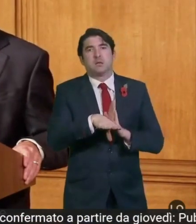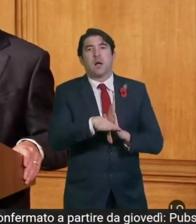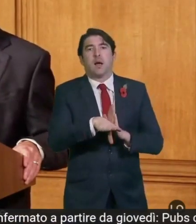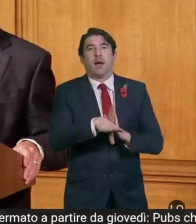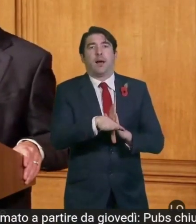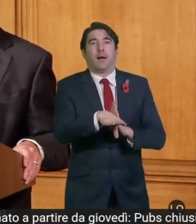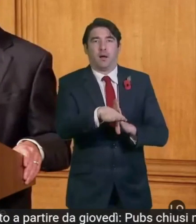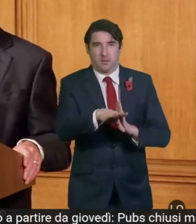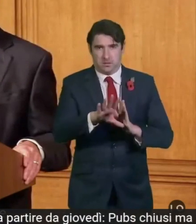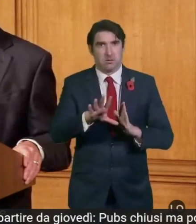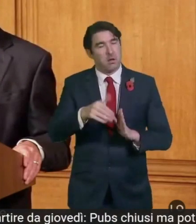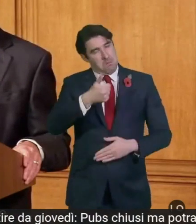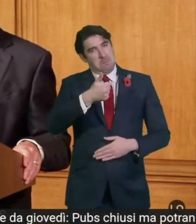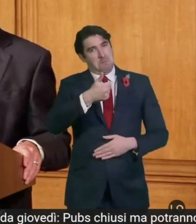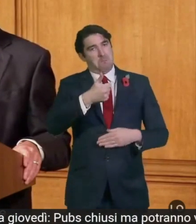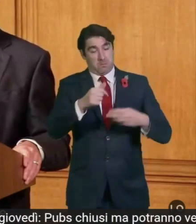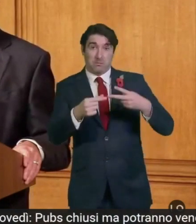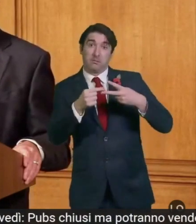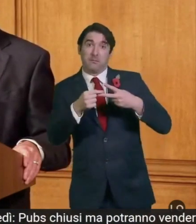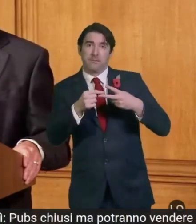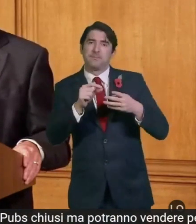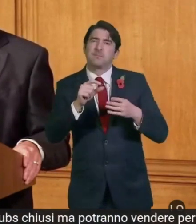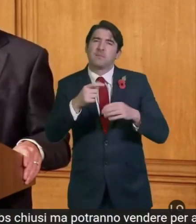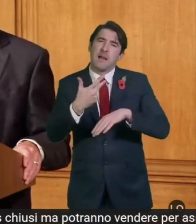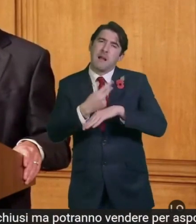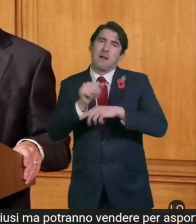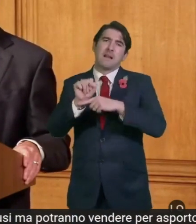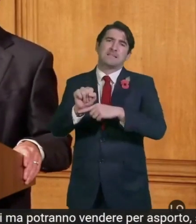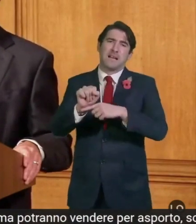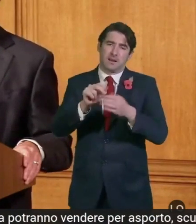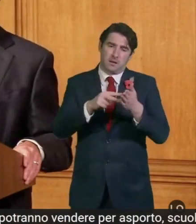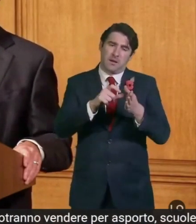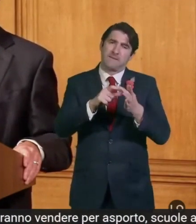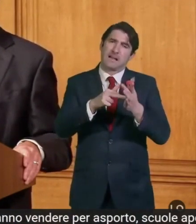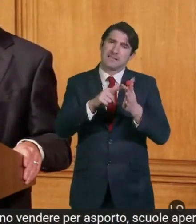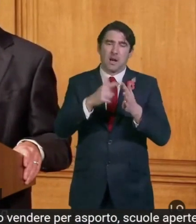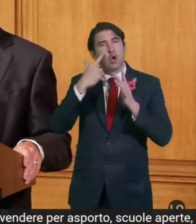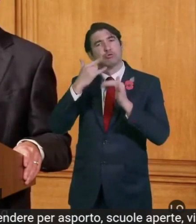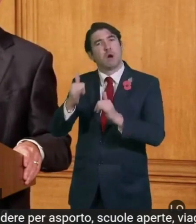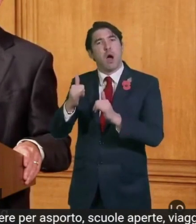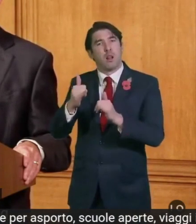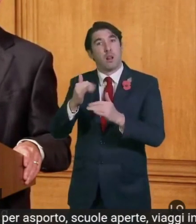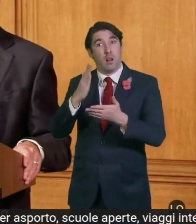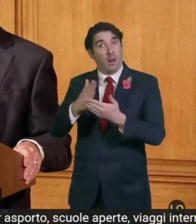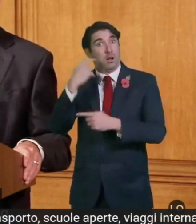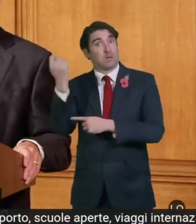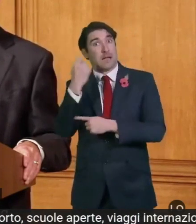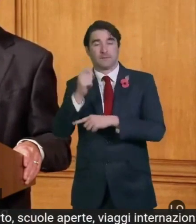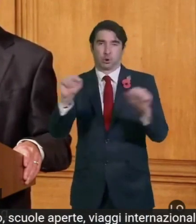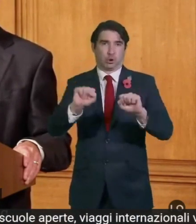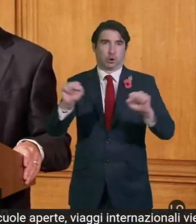but it's a very important step along the way. Third, the new testing approaches, So the idea